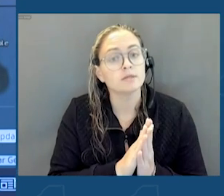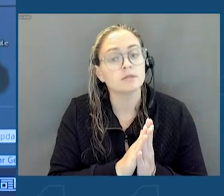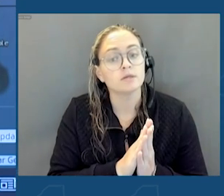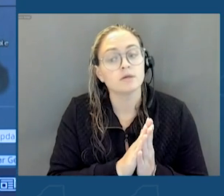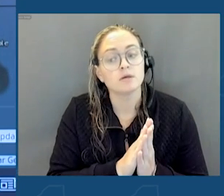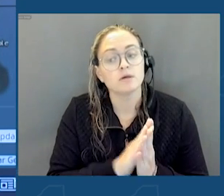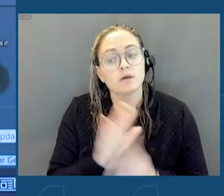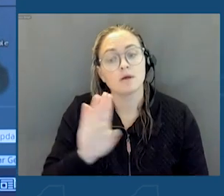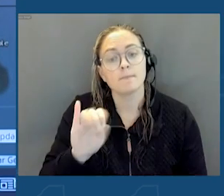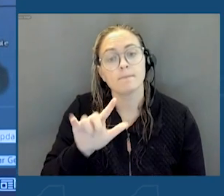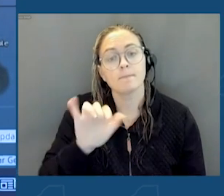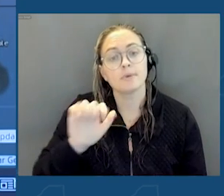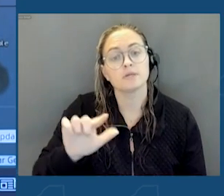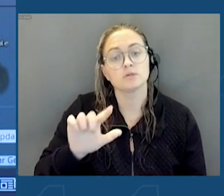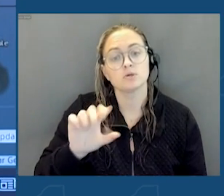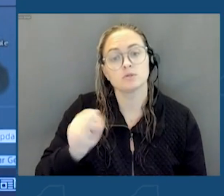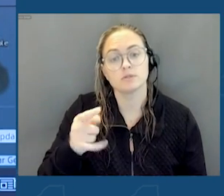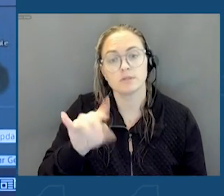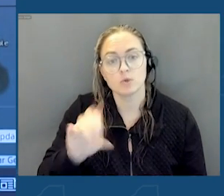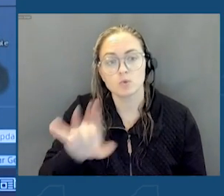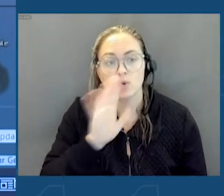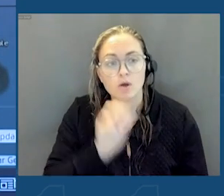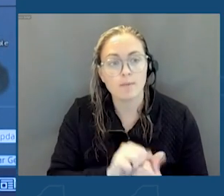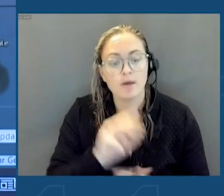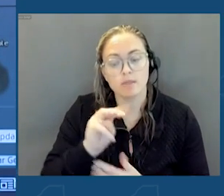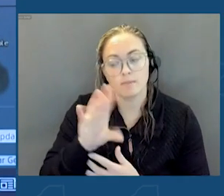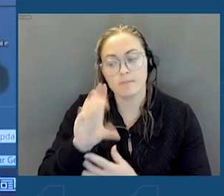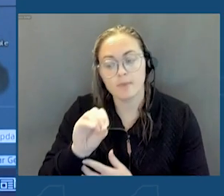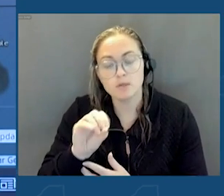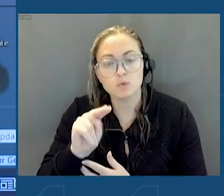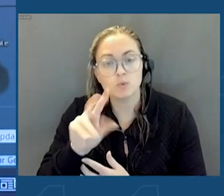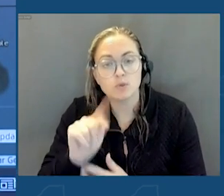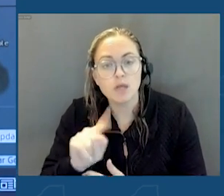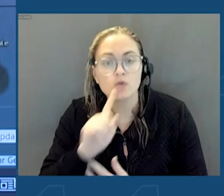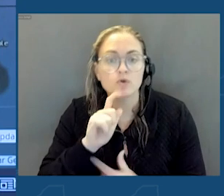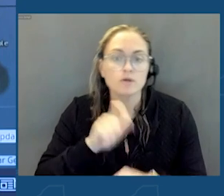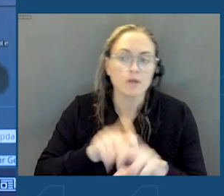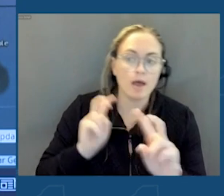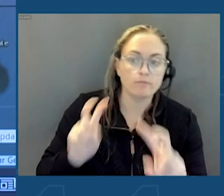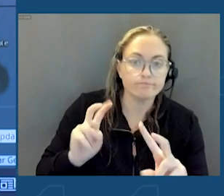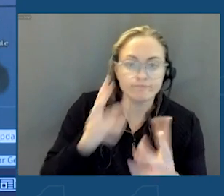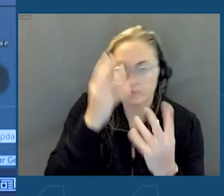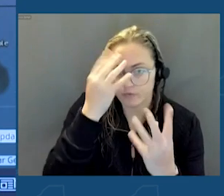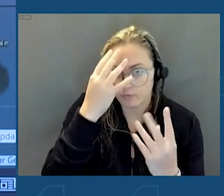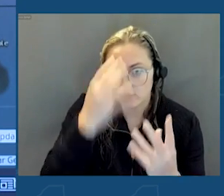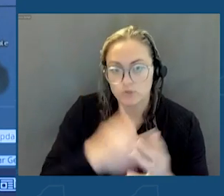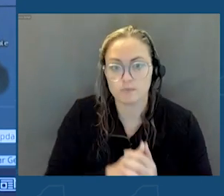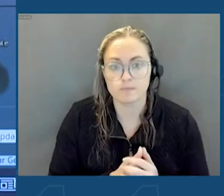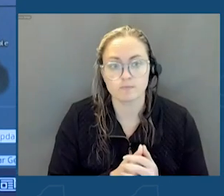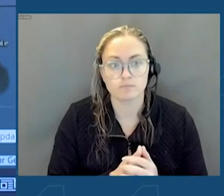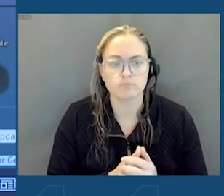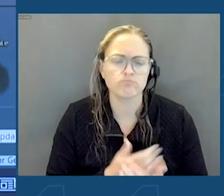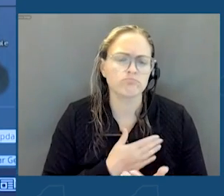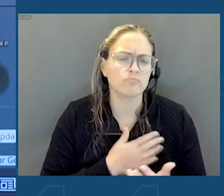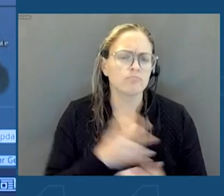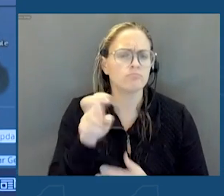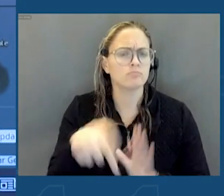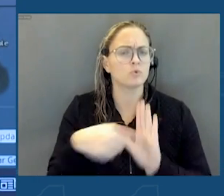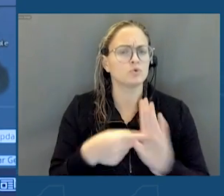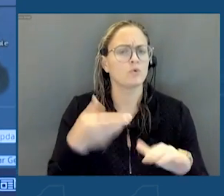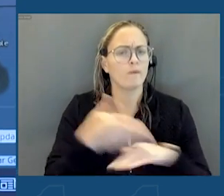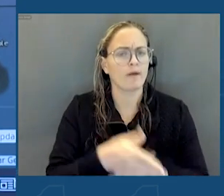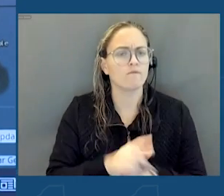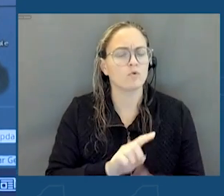Basil Sagos to talk a little bit more about the Mesonet, how we're doing our real-time monitoring of information, and we'll be happy to give a tour of that afterwards so everybody